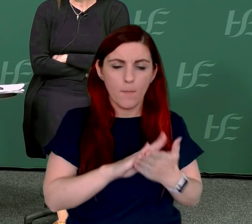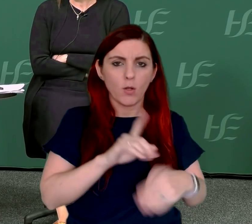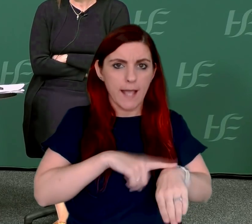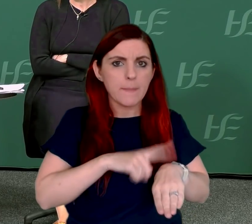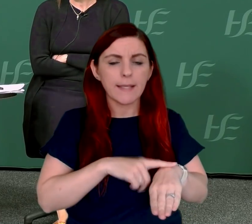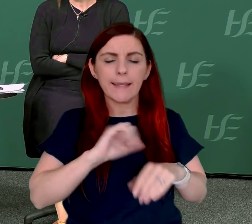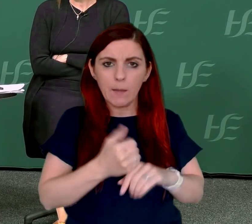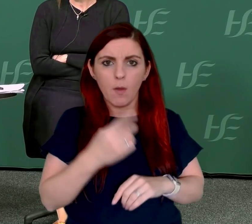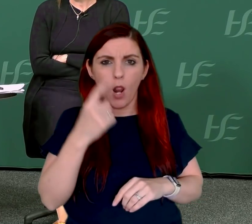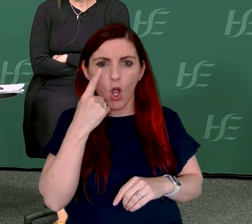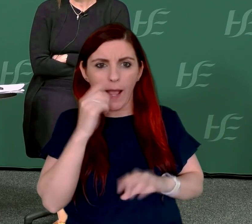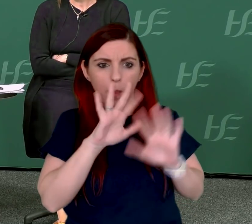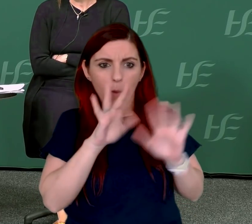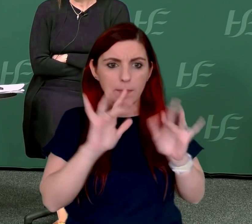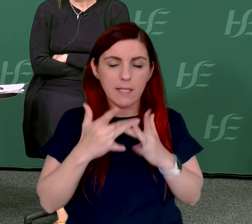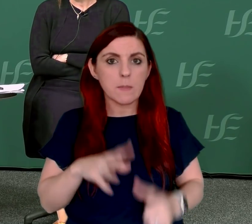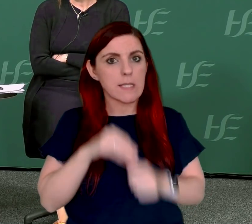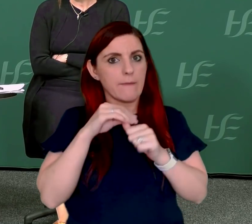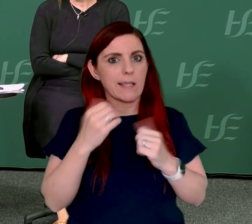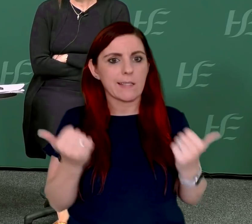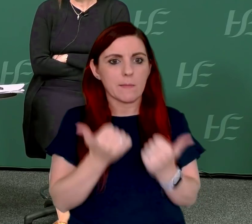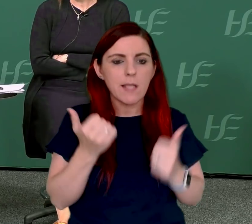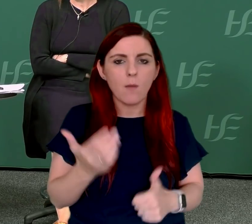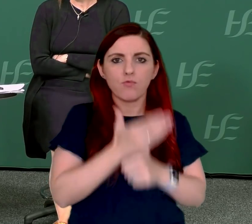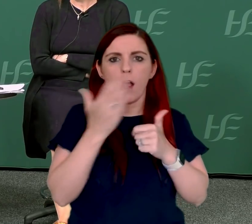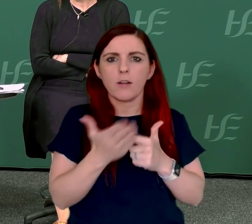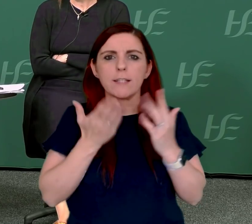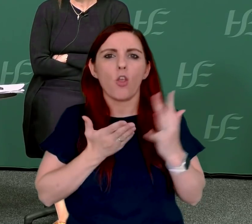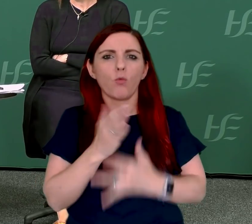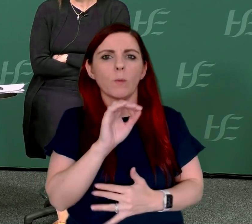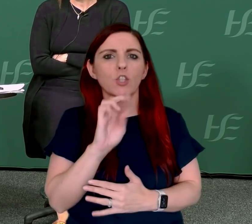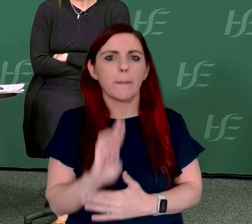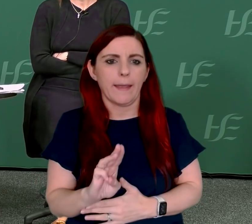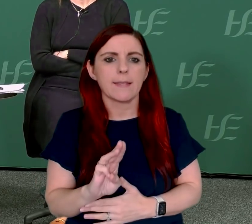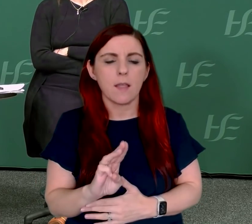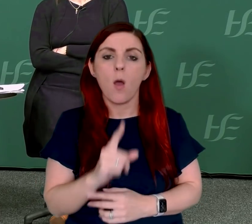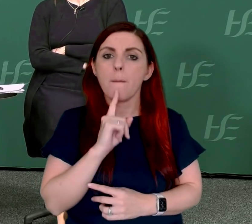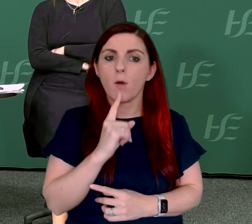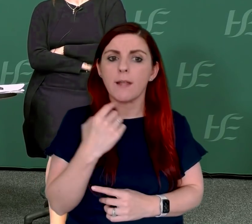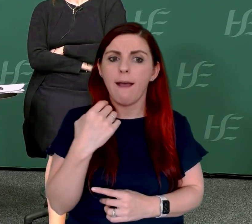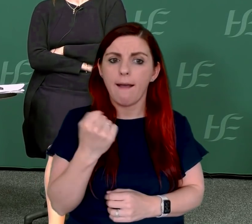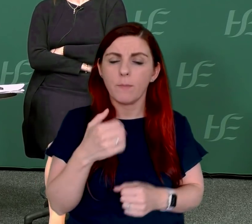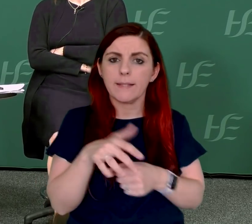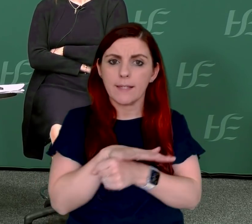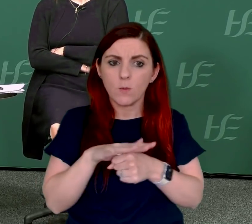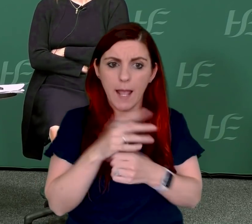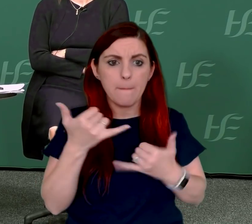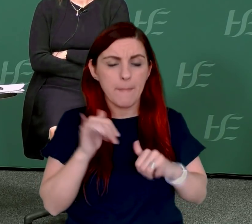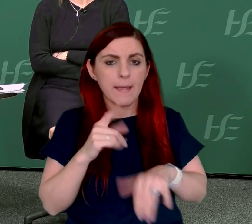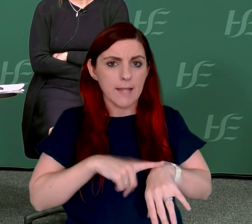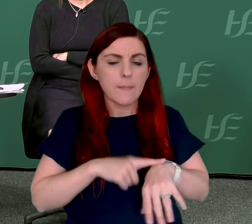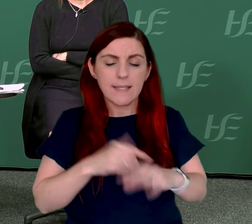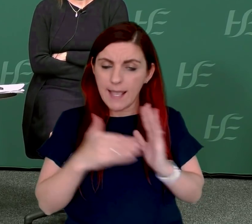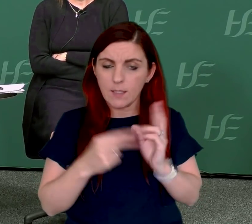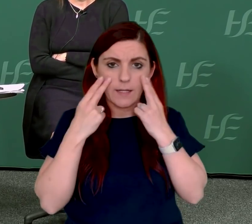particularly symptomatic and prioritisation through GPs. But there have been occasions, and there may be occasions where you may have to